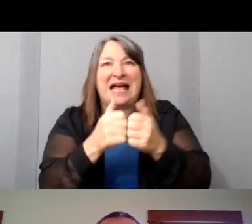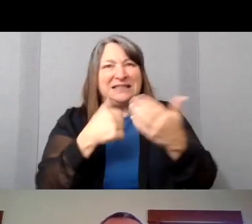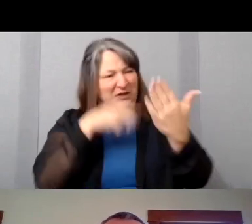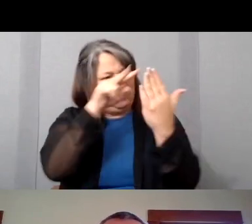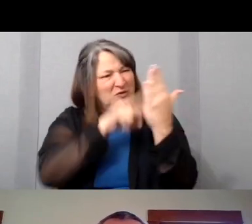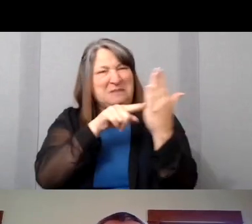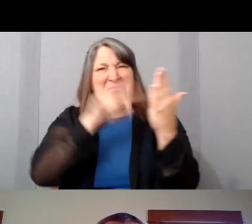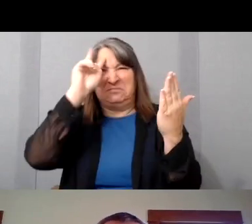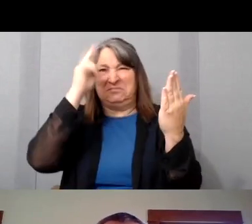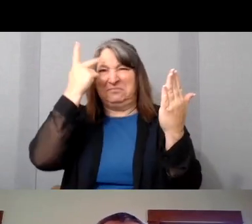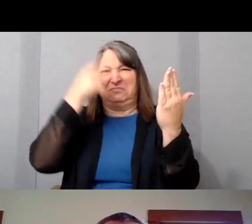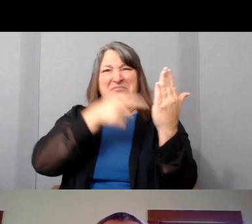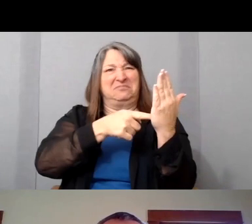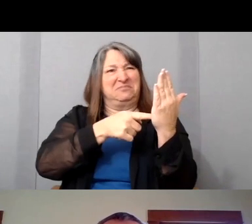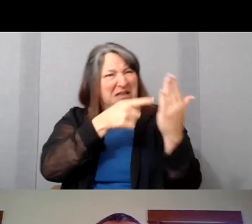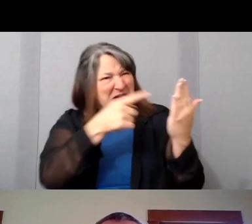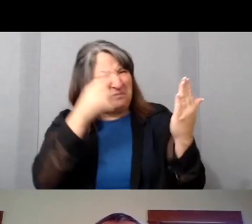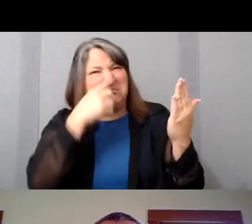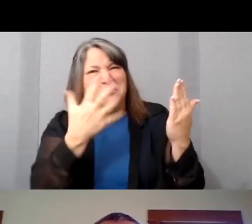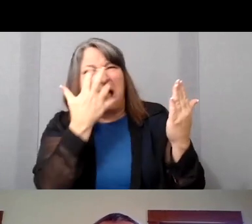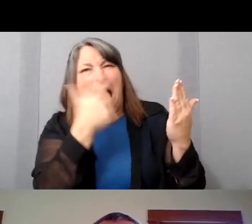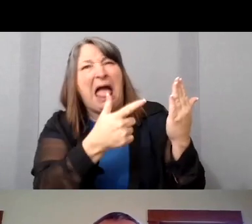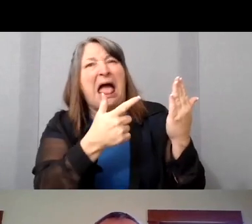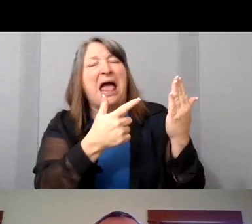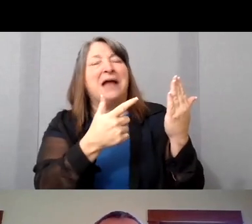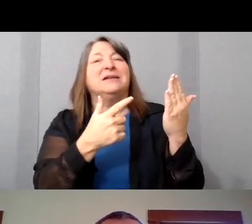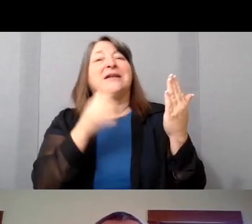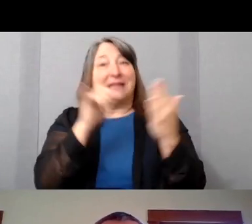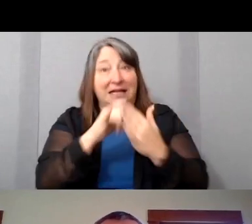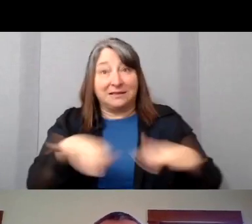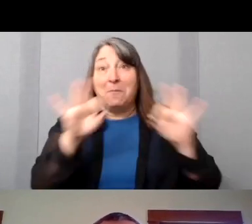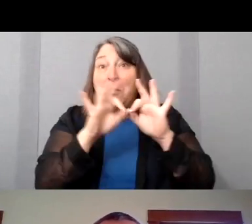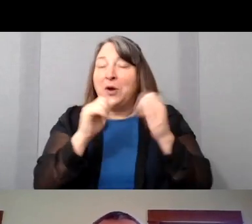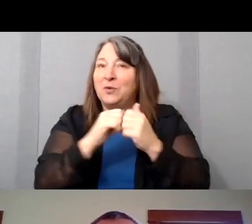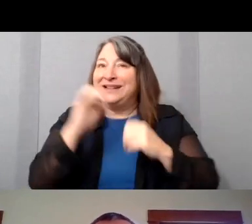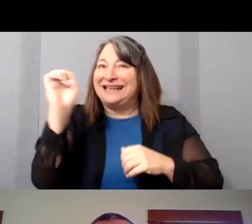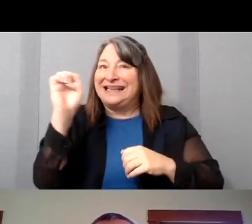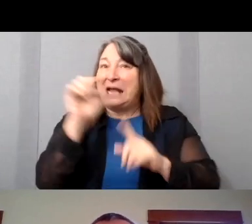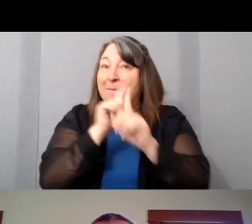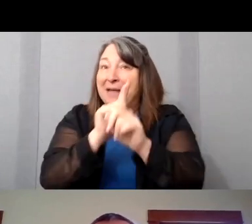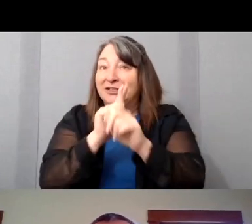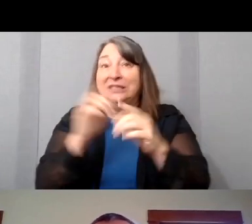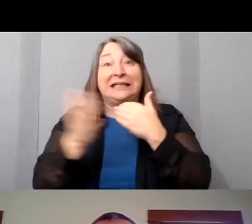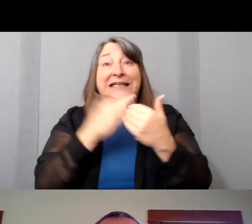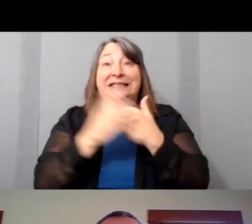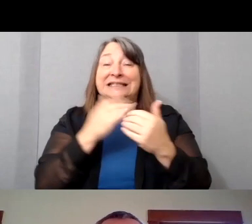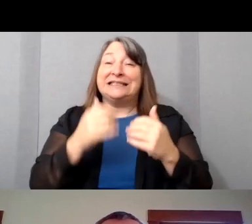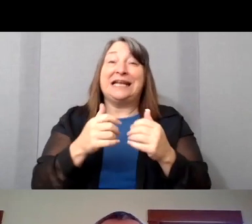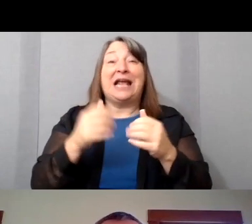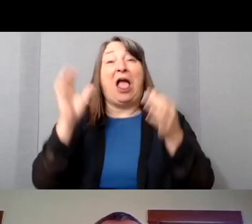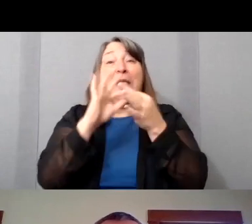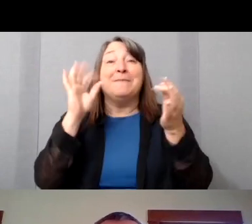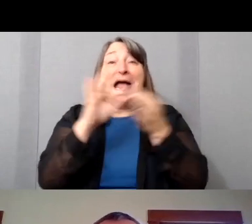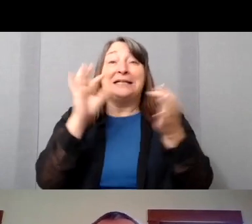it. I think that's really important in e-mentoring, right? It's very easy to send a message that is